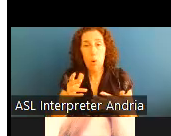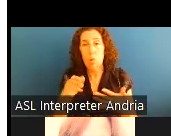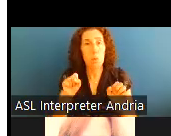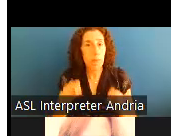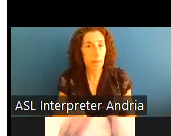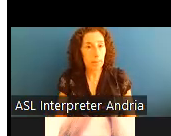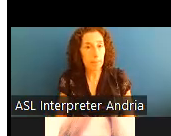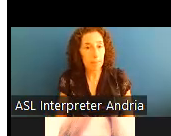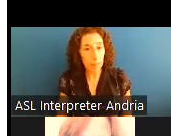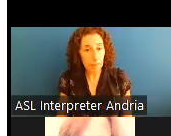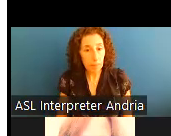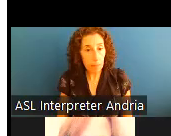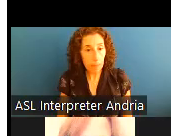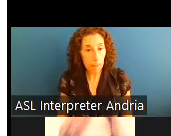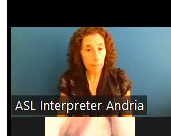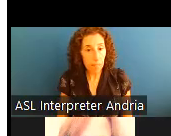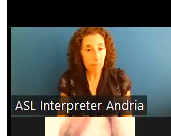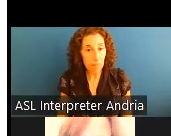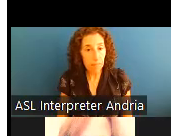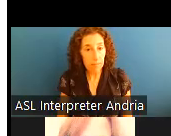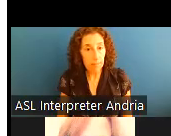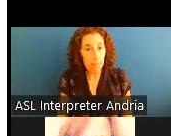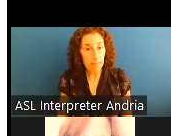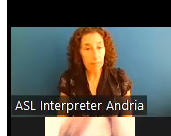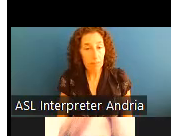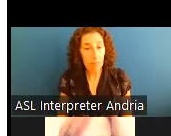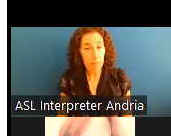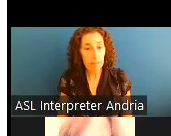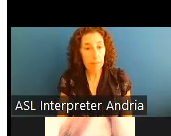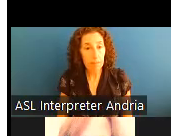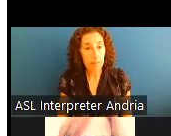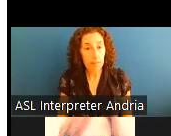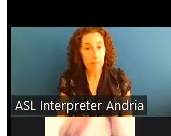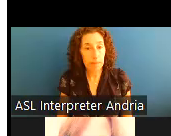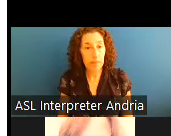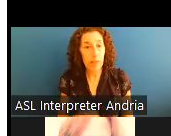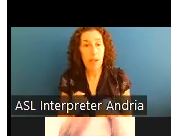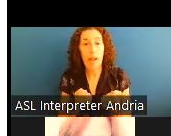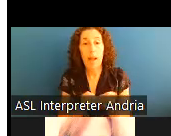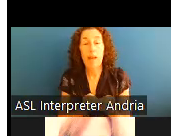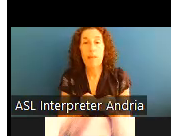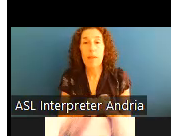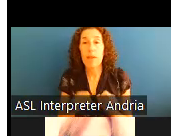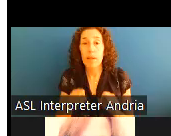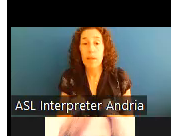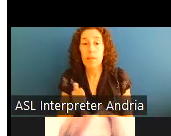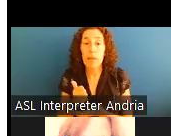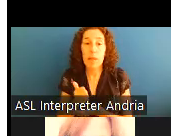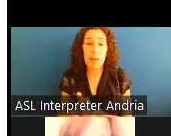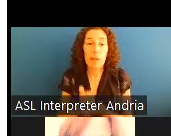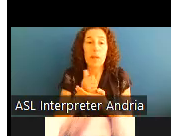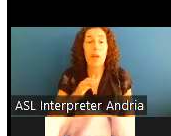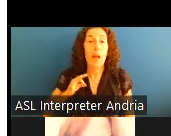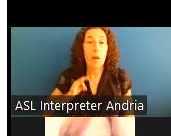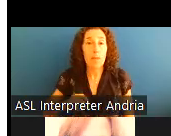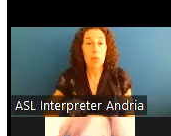an advocate can gently encourage details as it will impact medical prescriptions and evidence collection. Just to provide